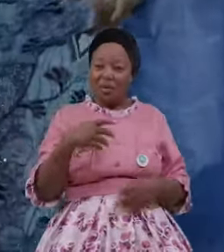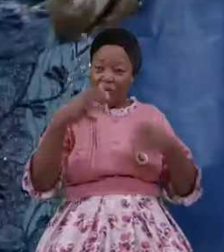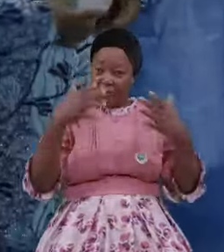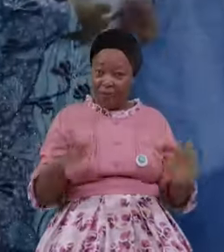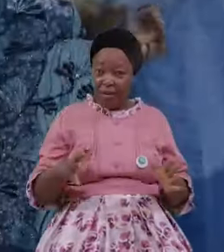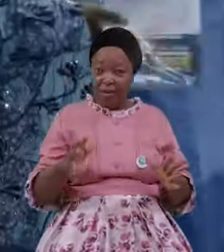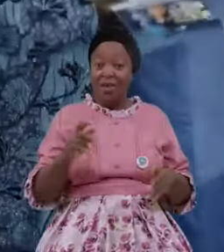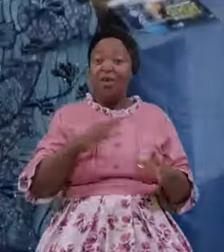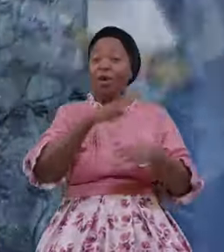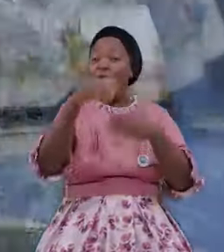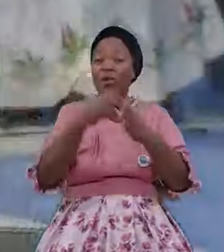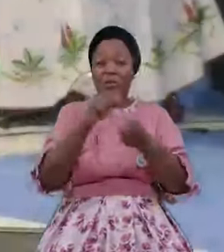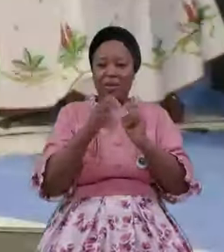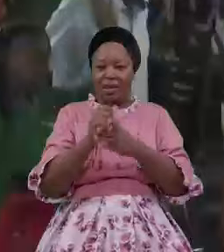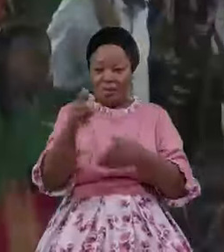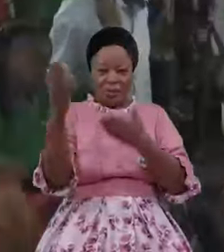problems you brought.